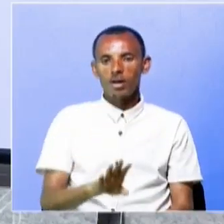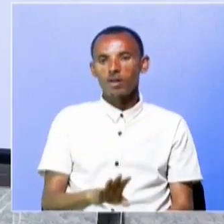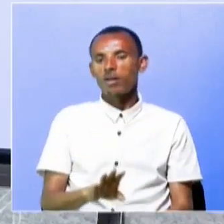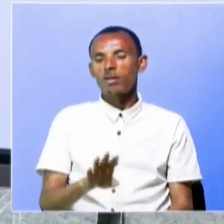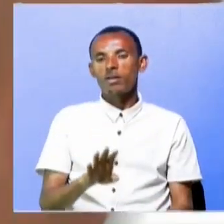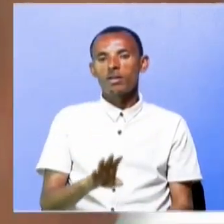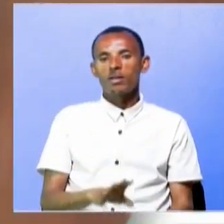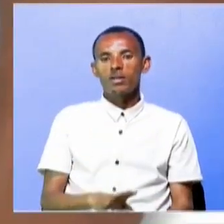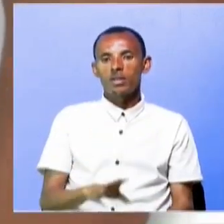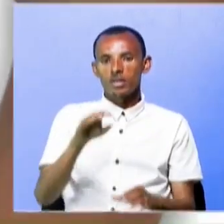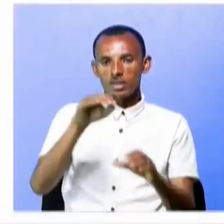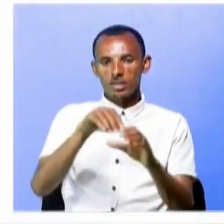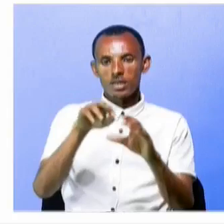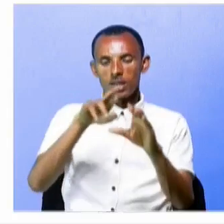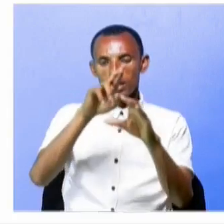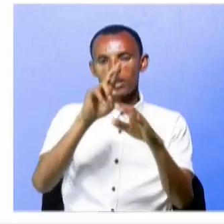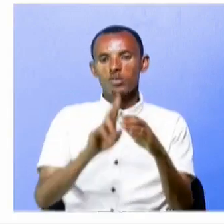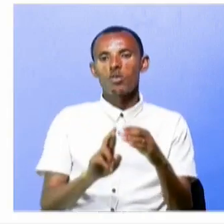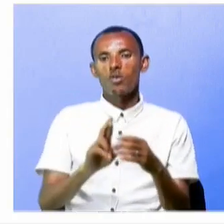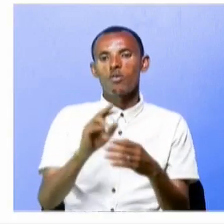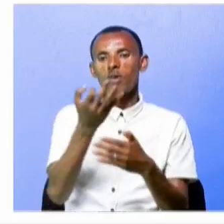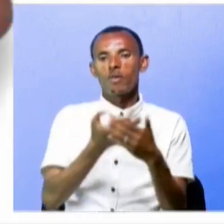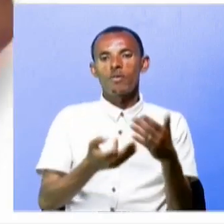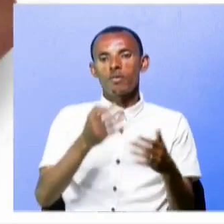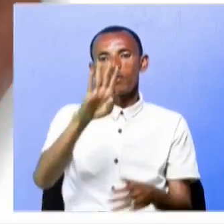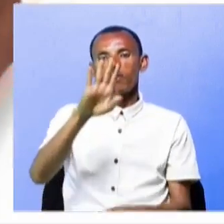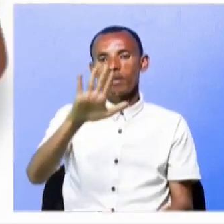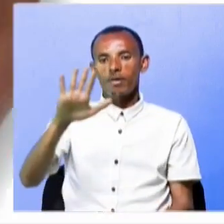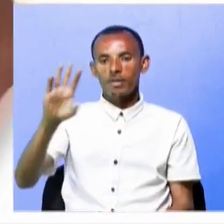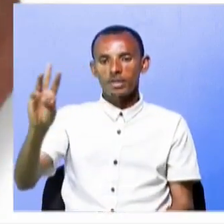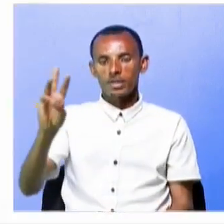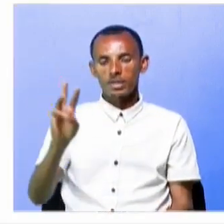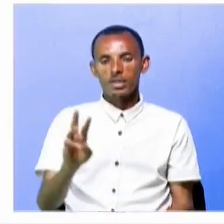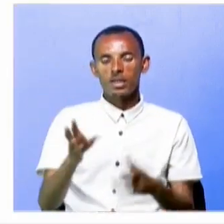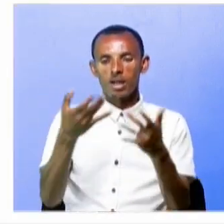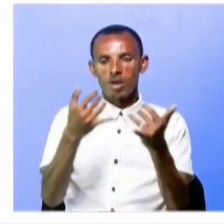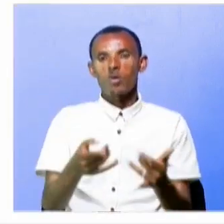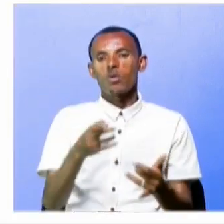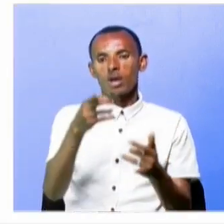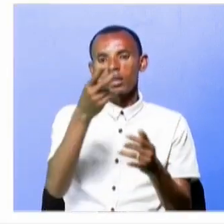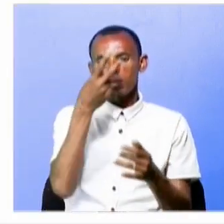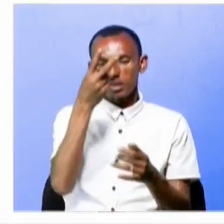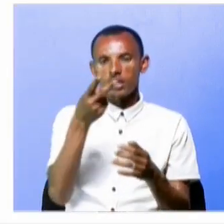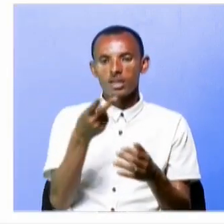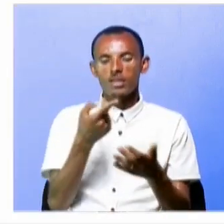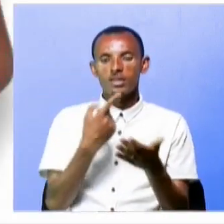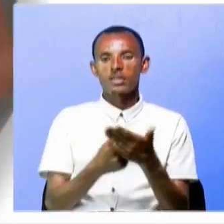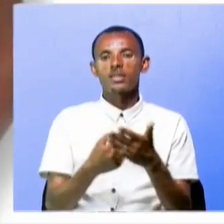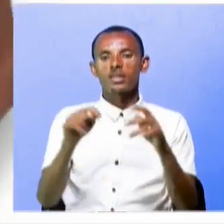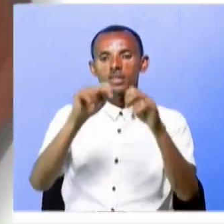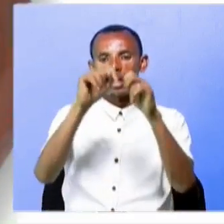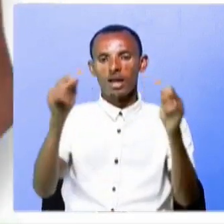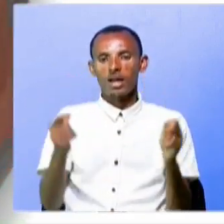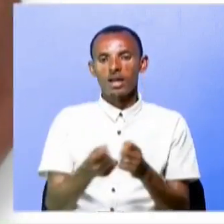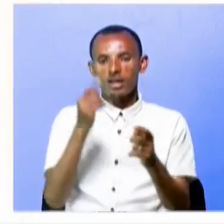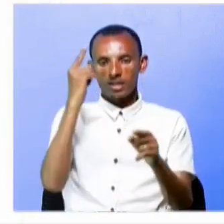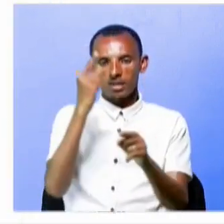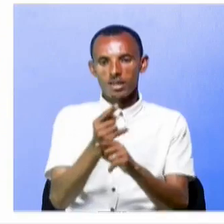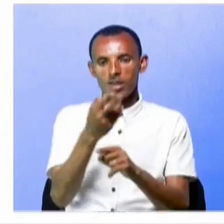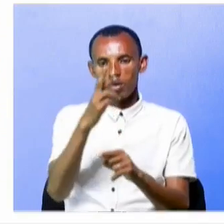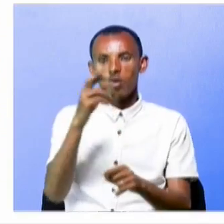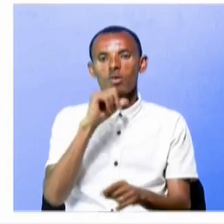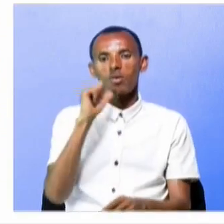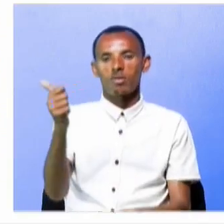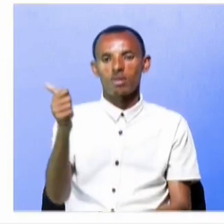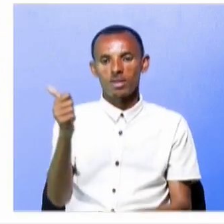the ratio 4, 5, 6. Okay, now you can check whether our answer is correct or